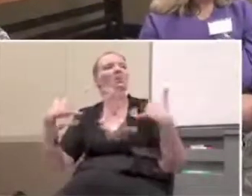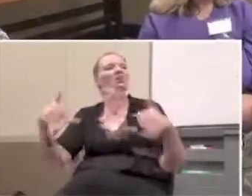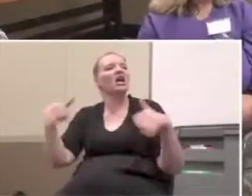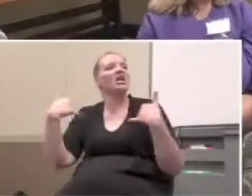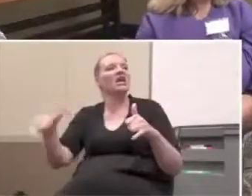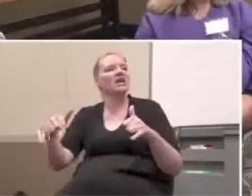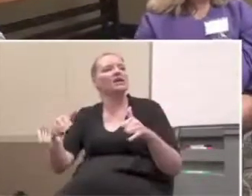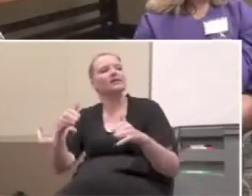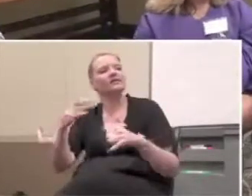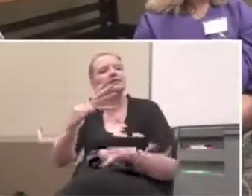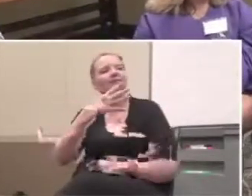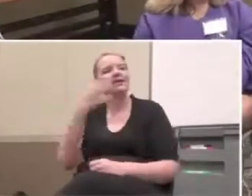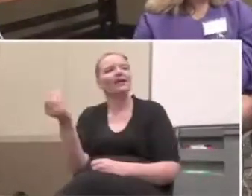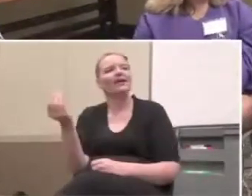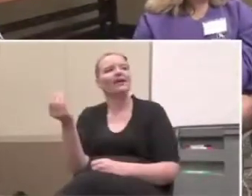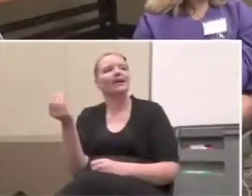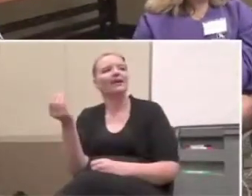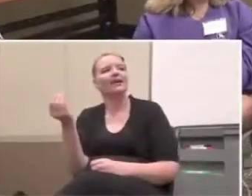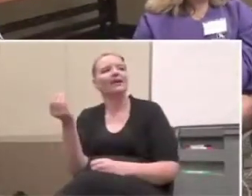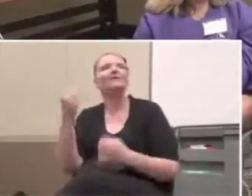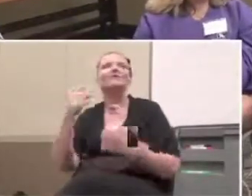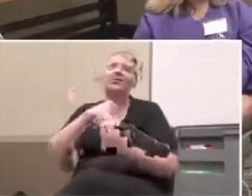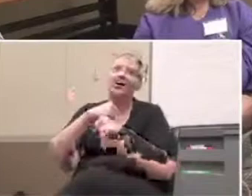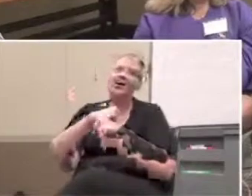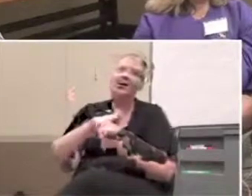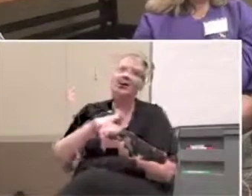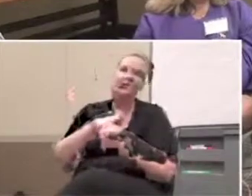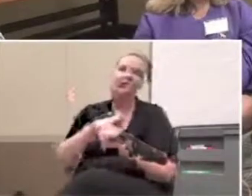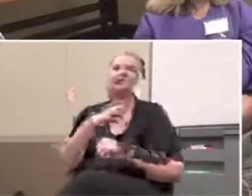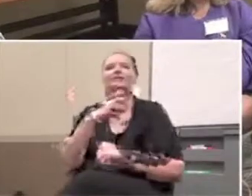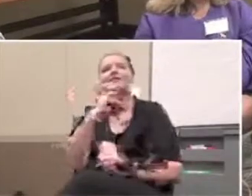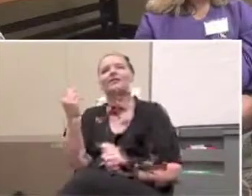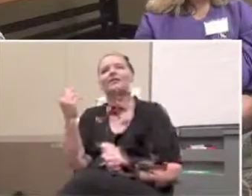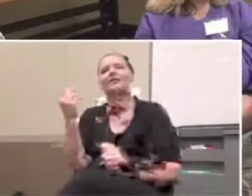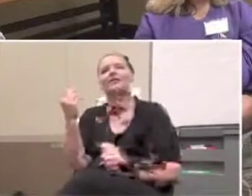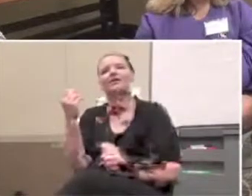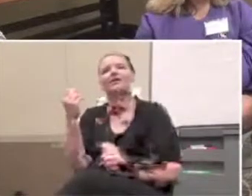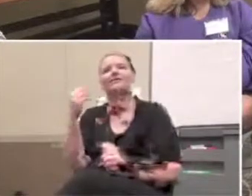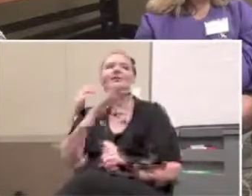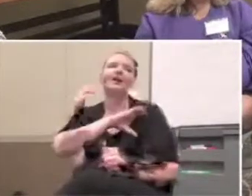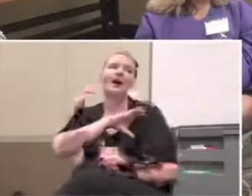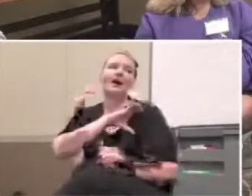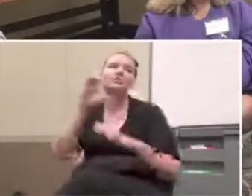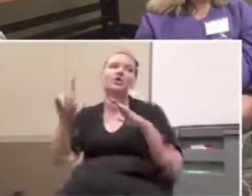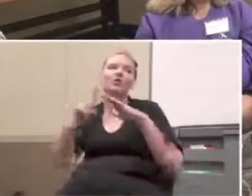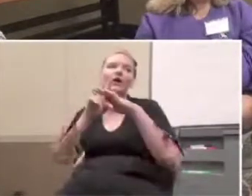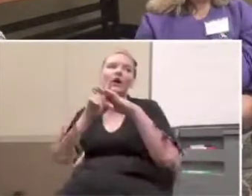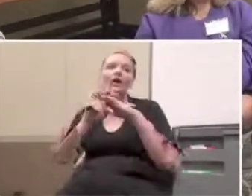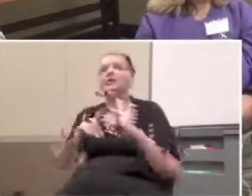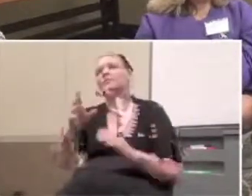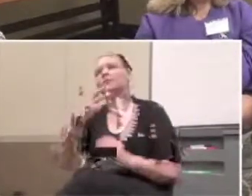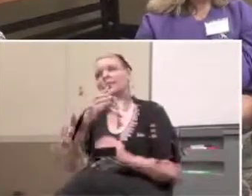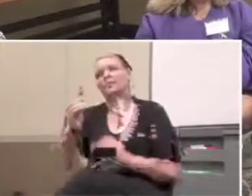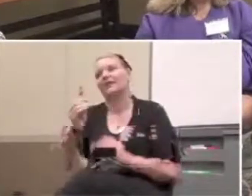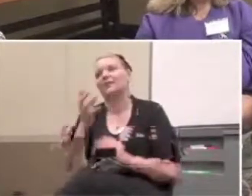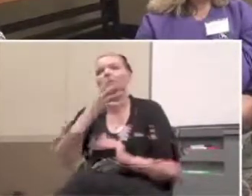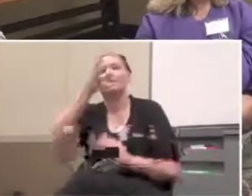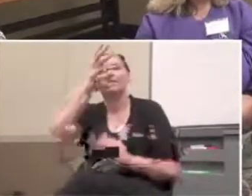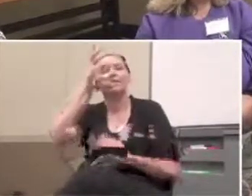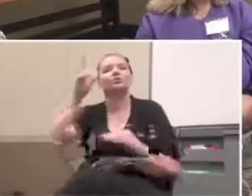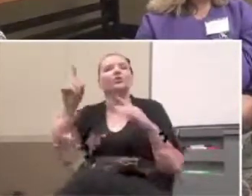And there was a fight, and then the cops showed up, and parents came home, furious, of